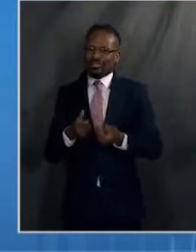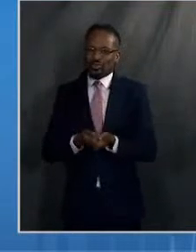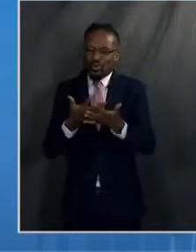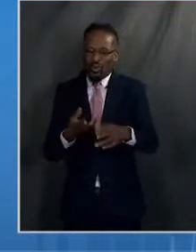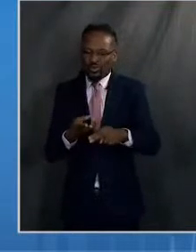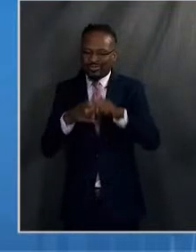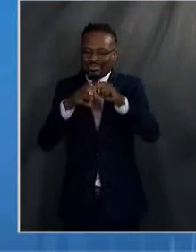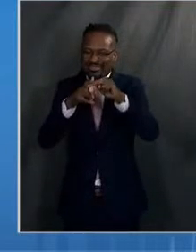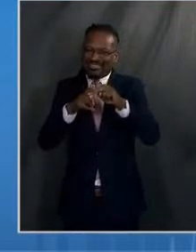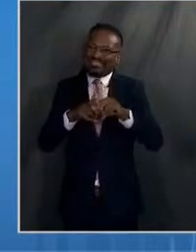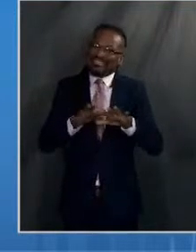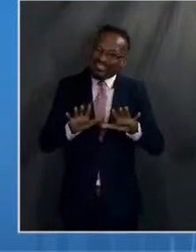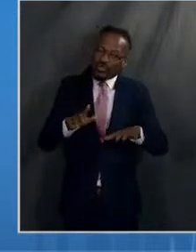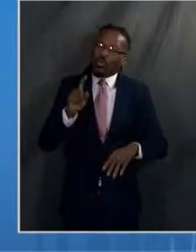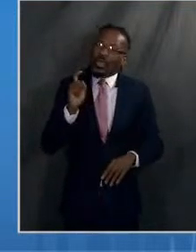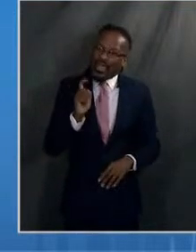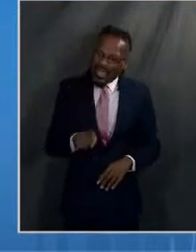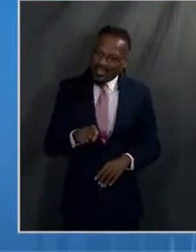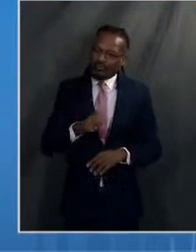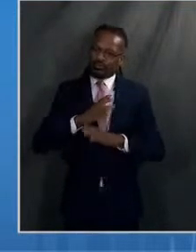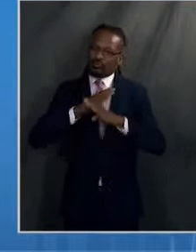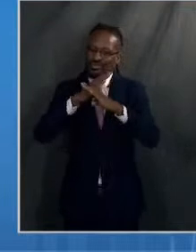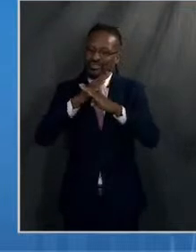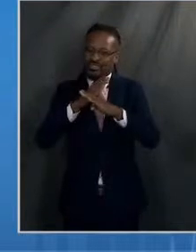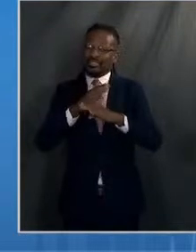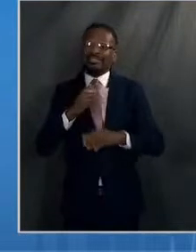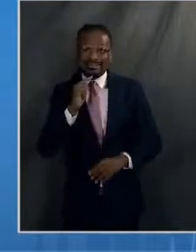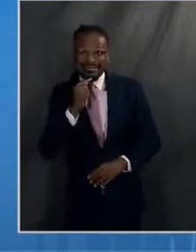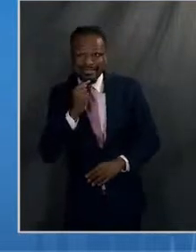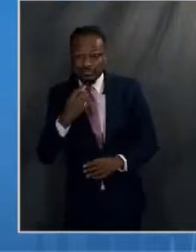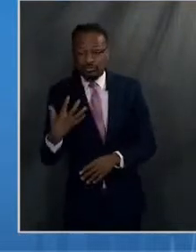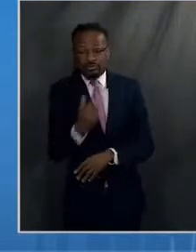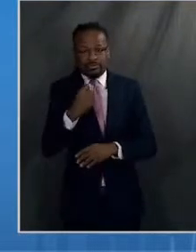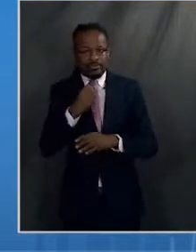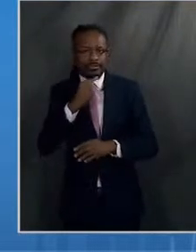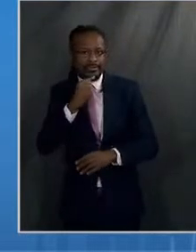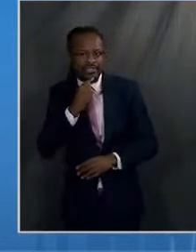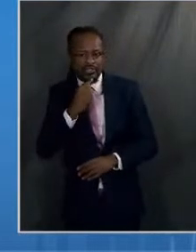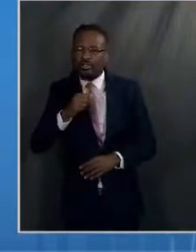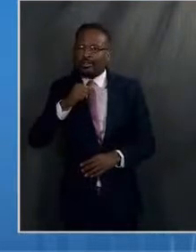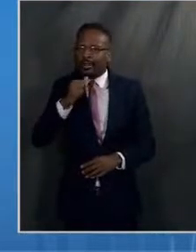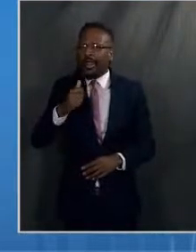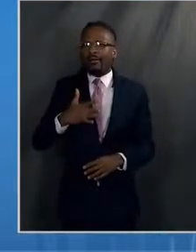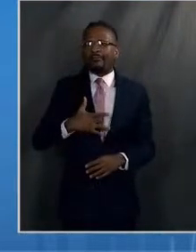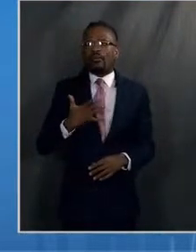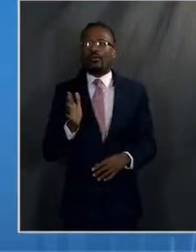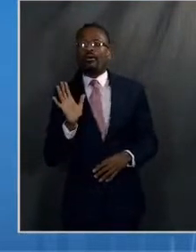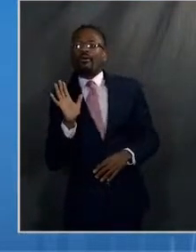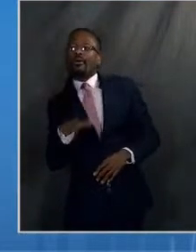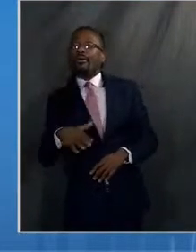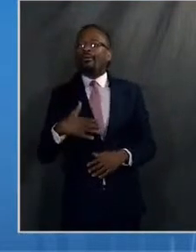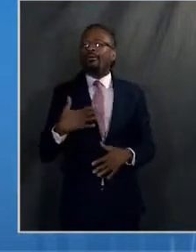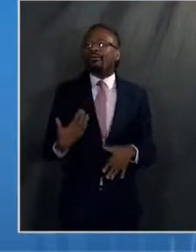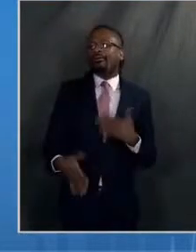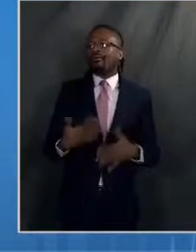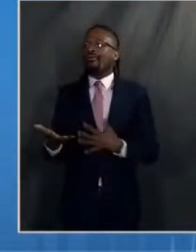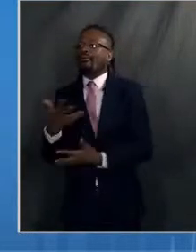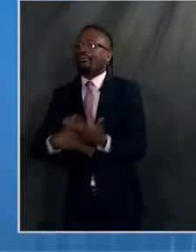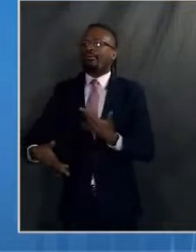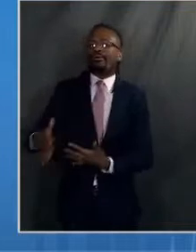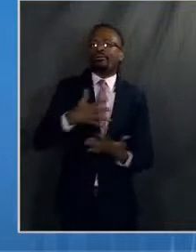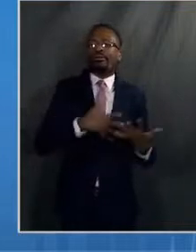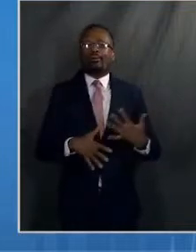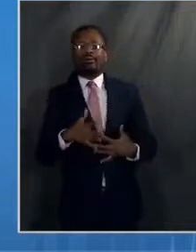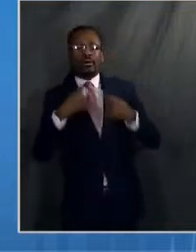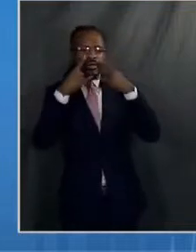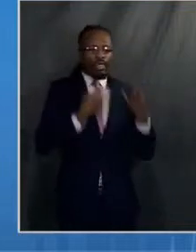intervention seriously. Now is not the time to let our guard down. Keep taking steps to protect each other. Wear